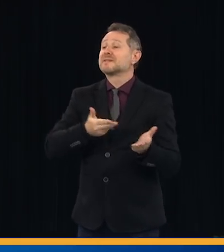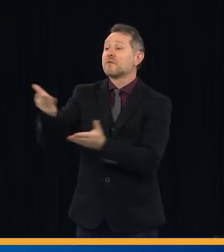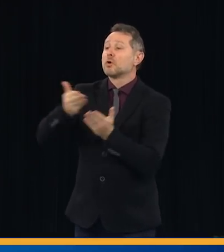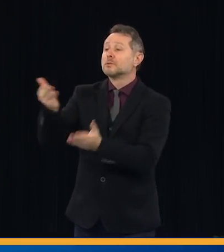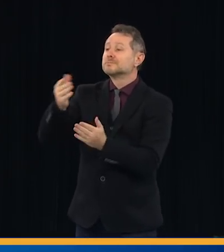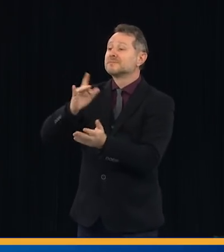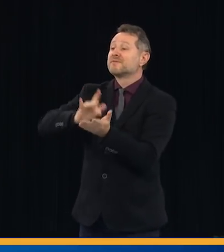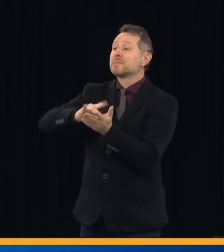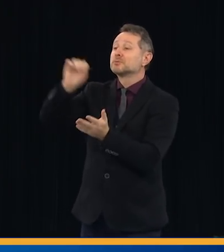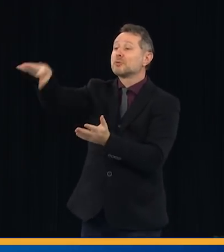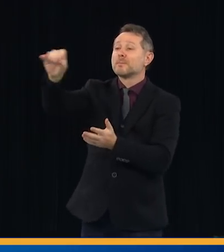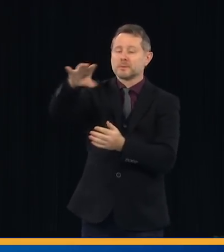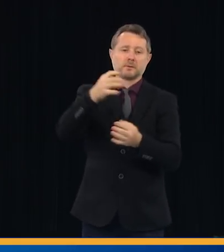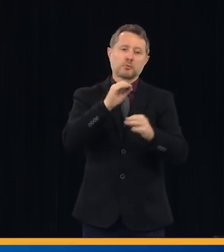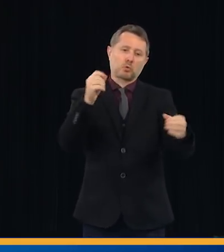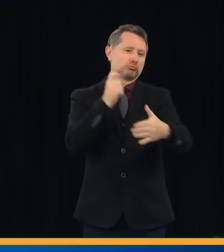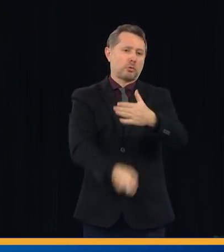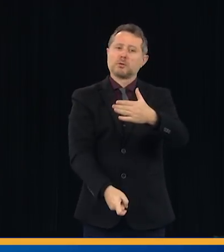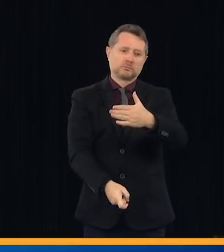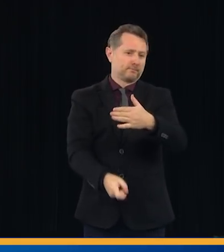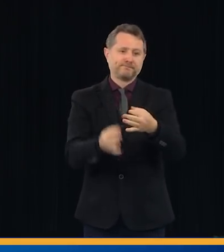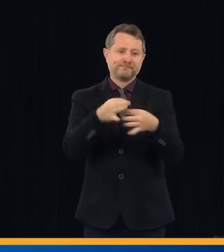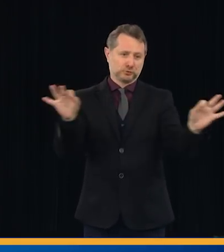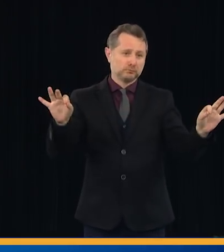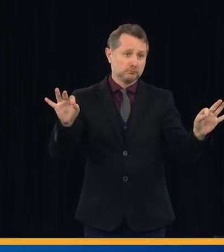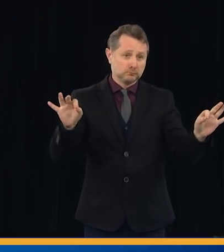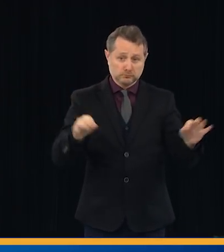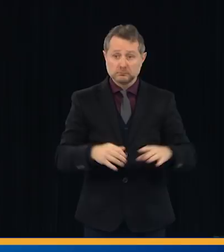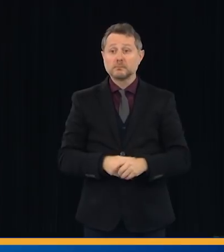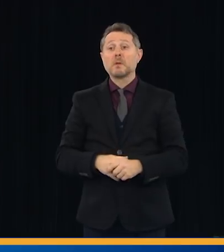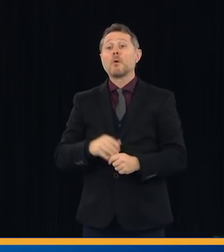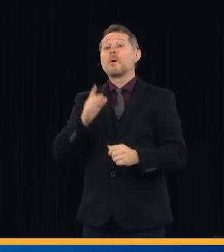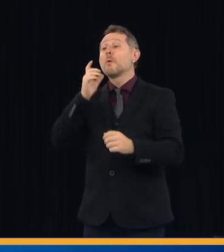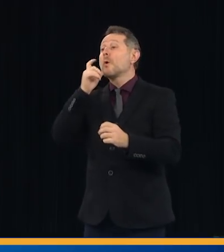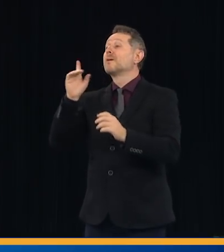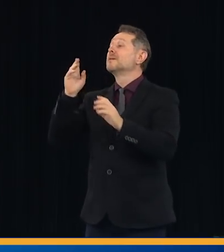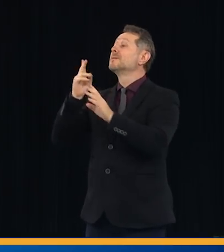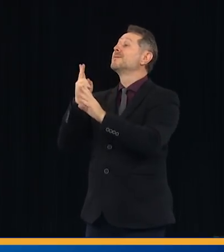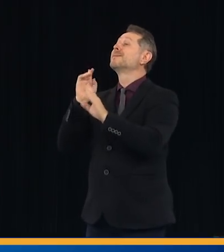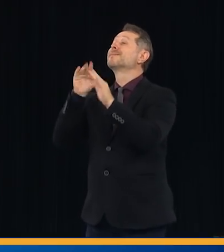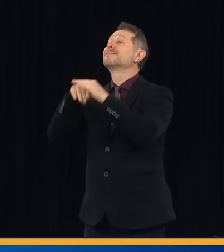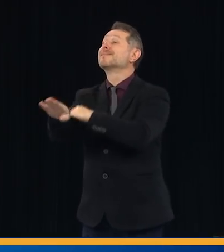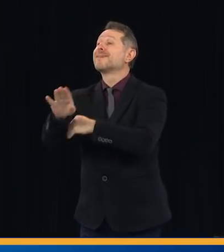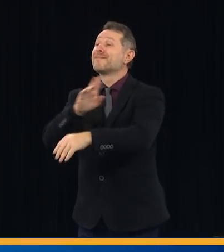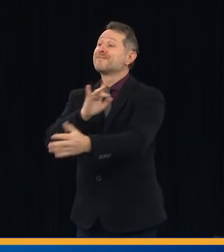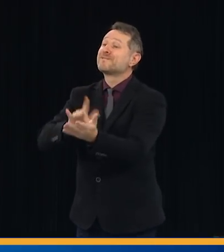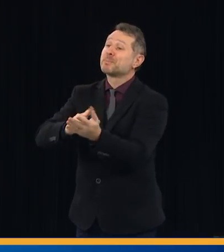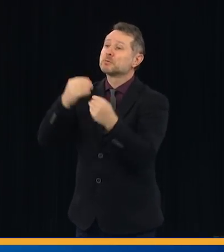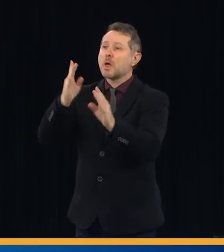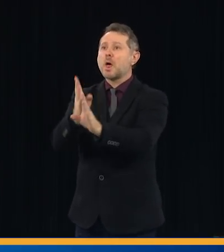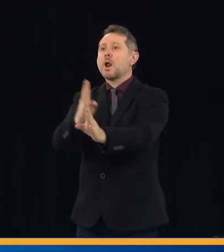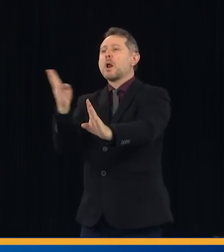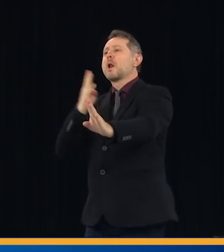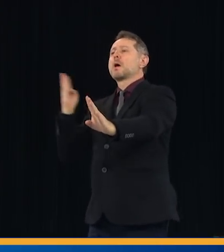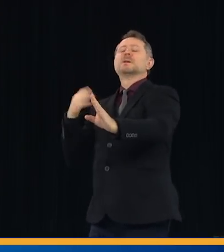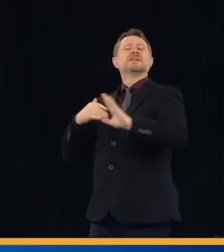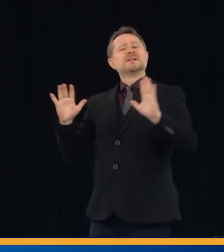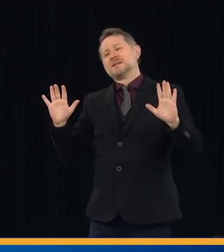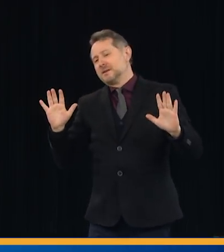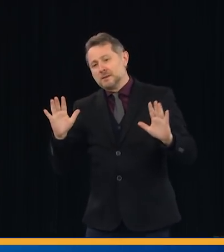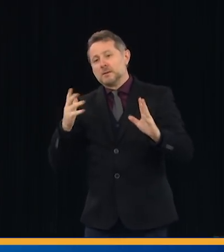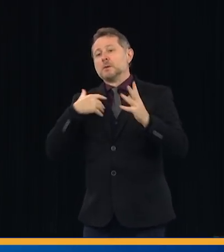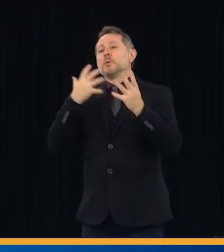at pharmacies right now. That's not good for anyone. I'm going to be speaking with some of the major pharmacy